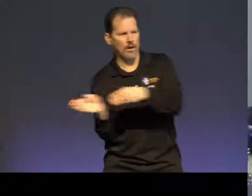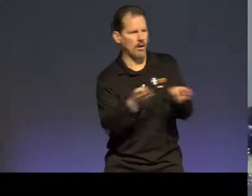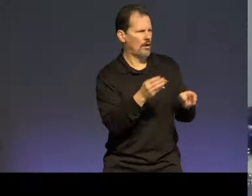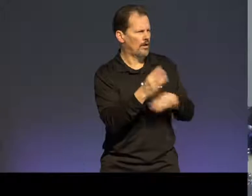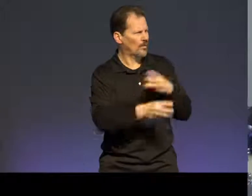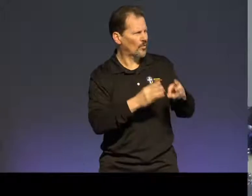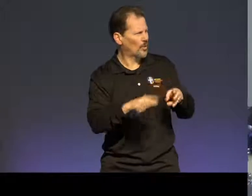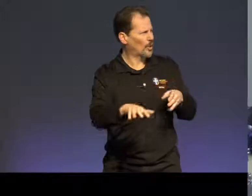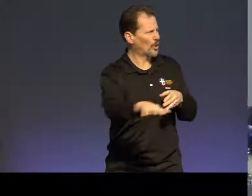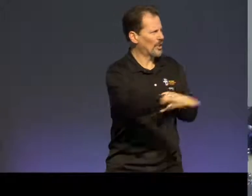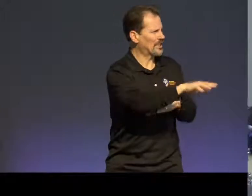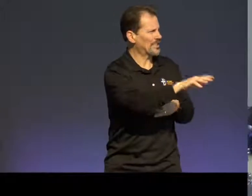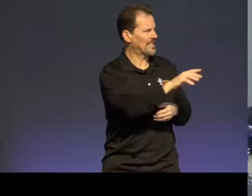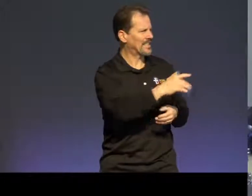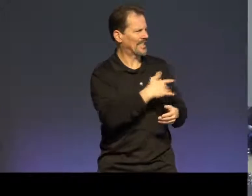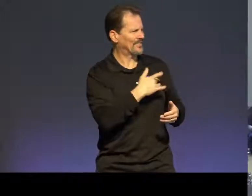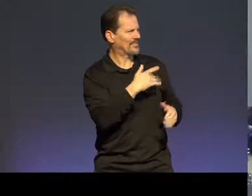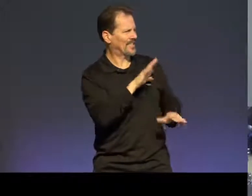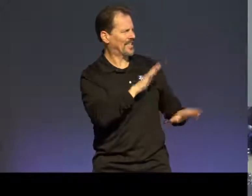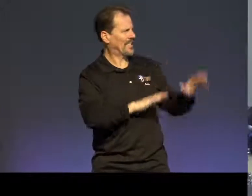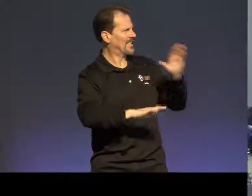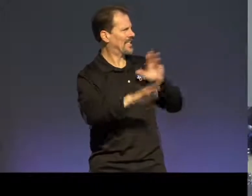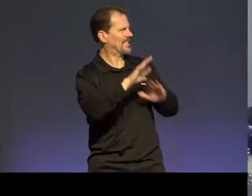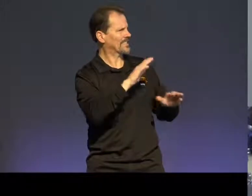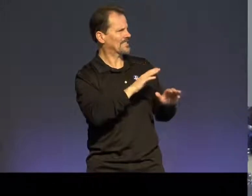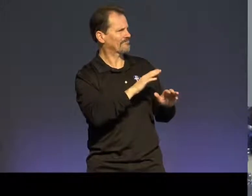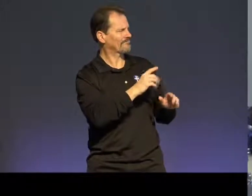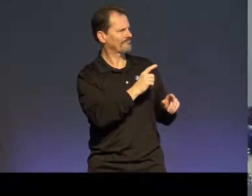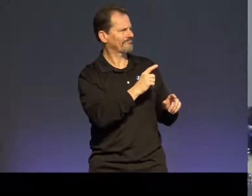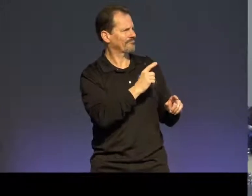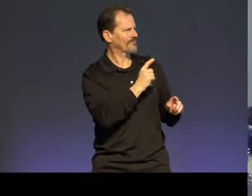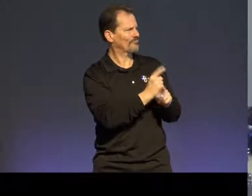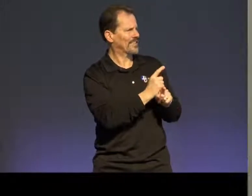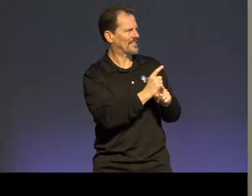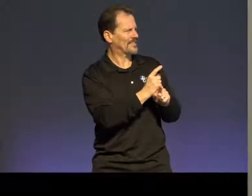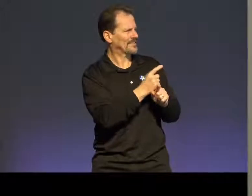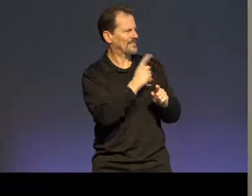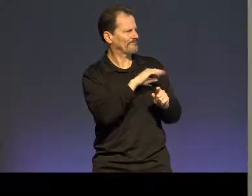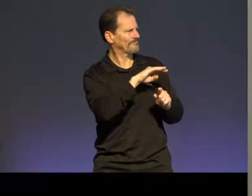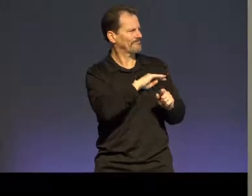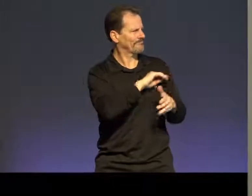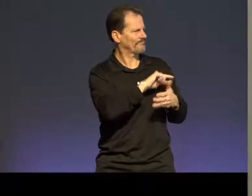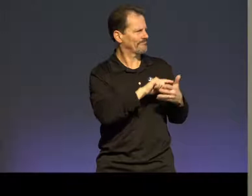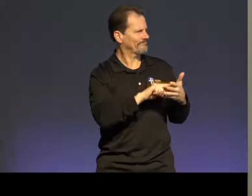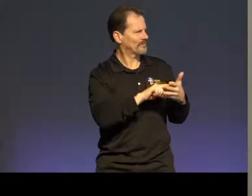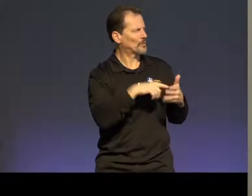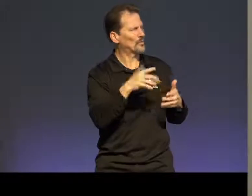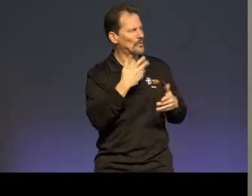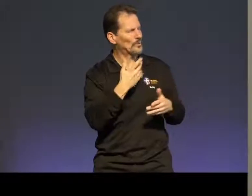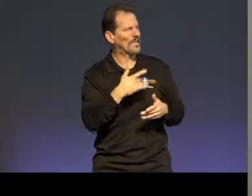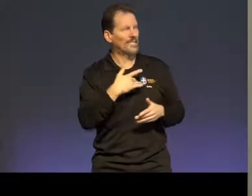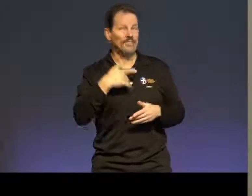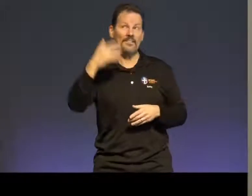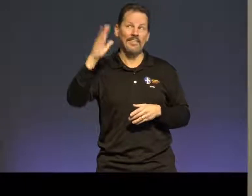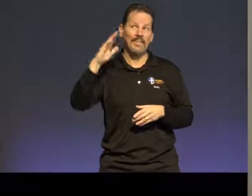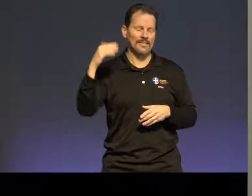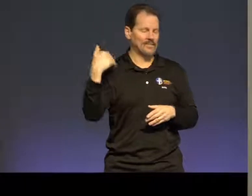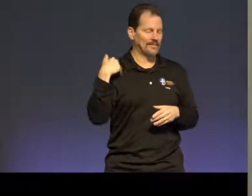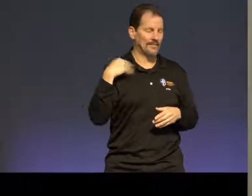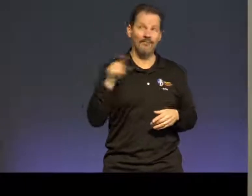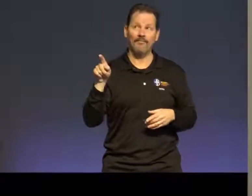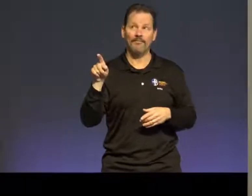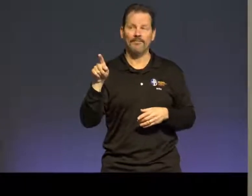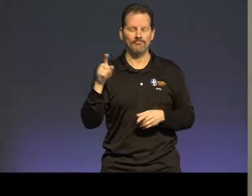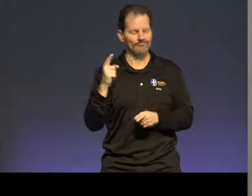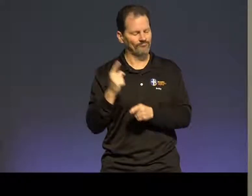seem to fit you well? And God's been challenging me in that, and I pray that even now it's challenging you to look at things through the lens of what God has called